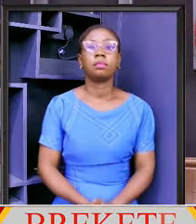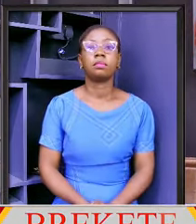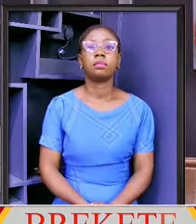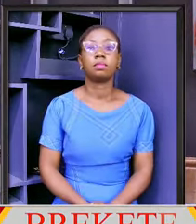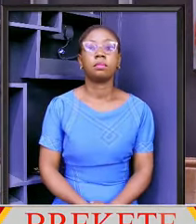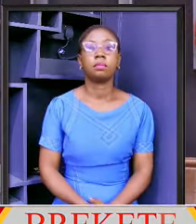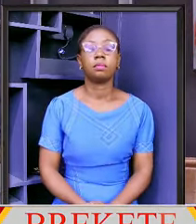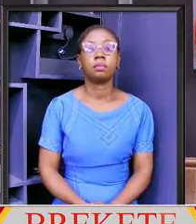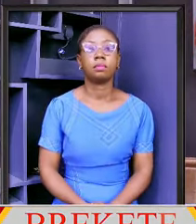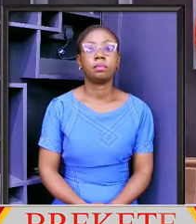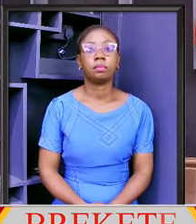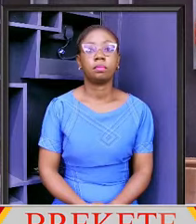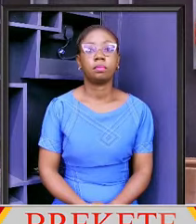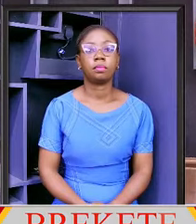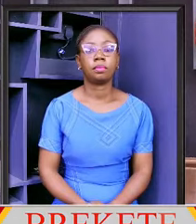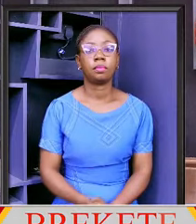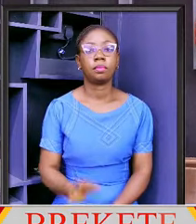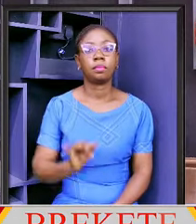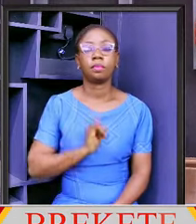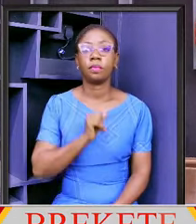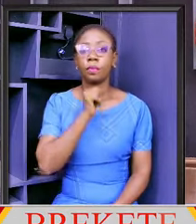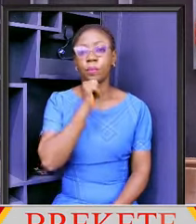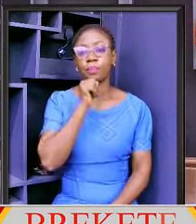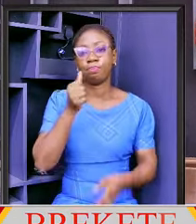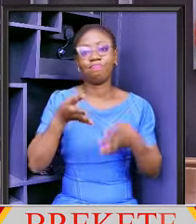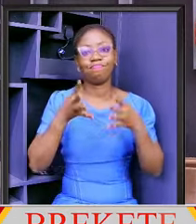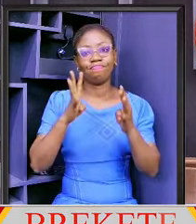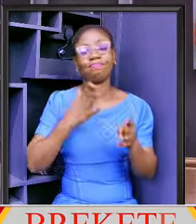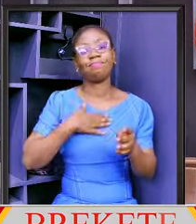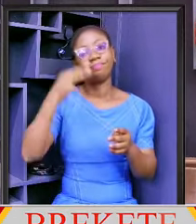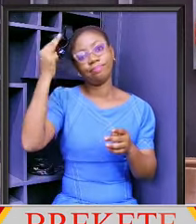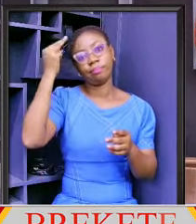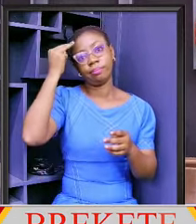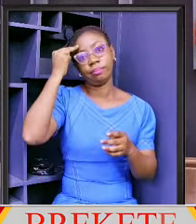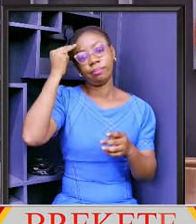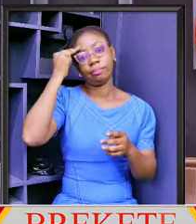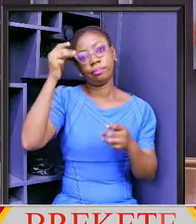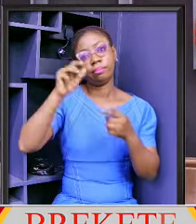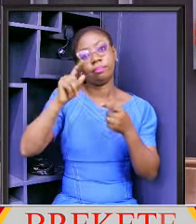allow my mind spoil unnecessarily.